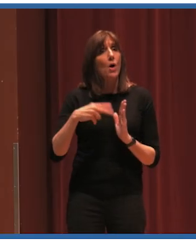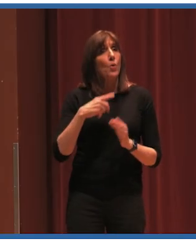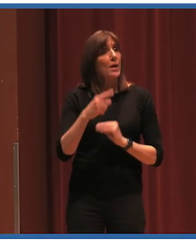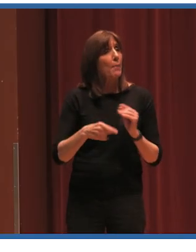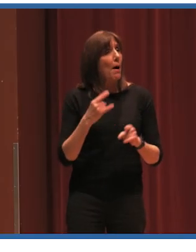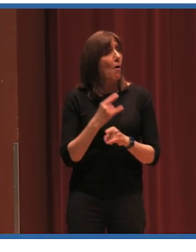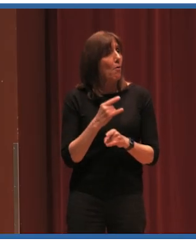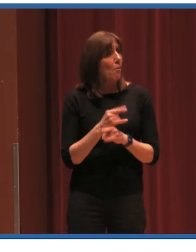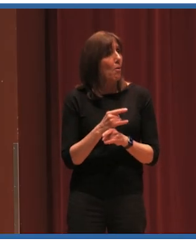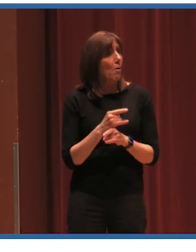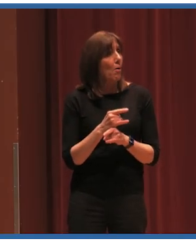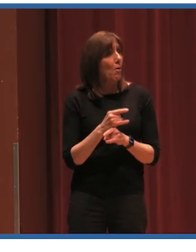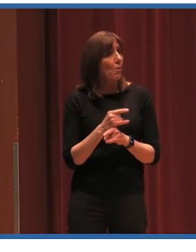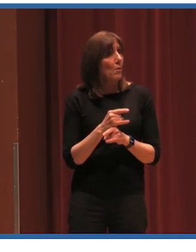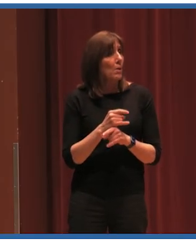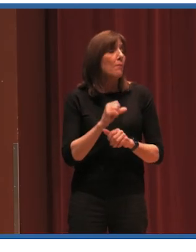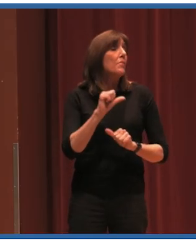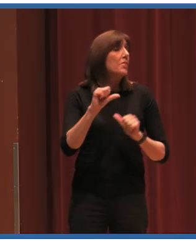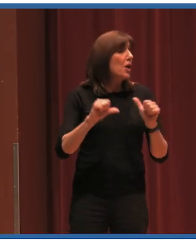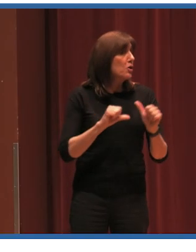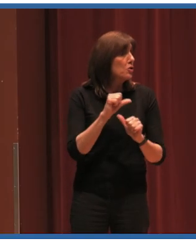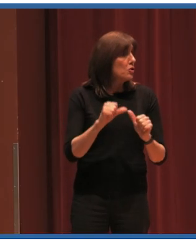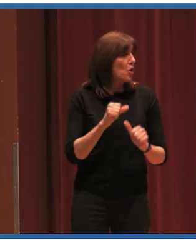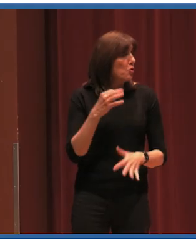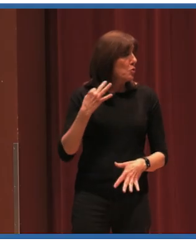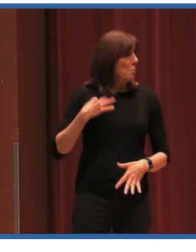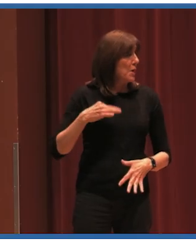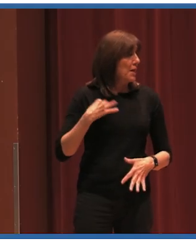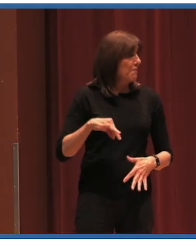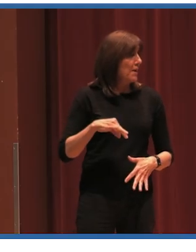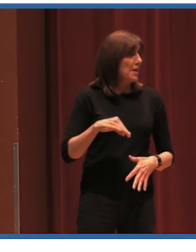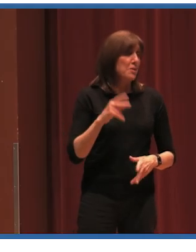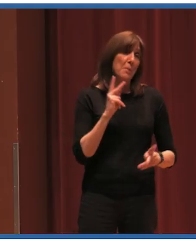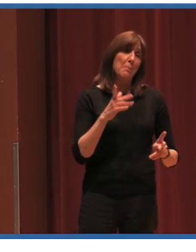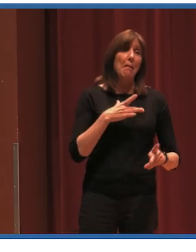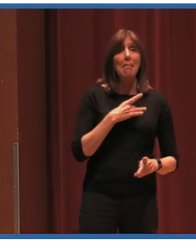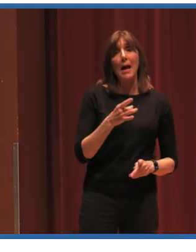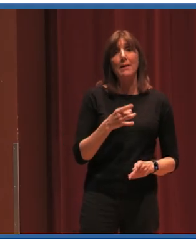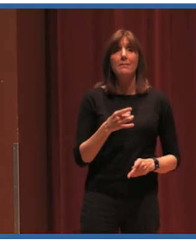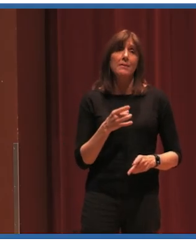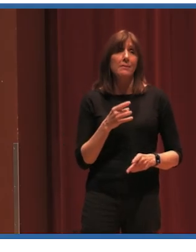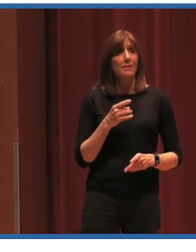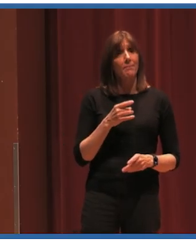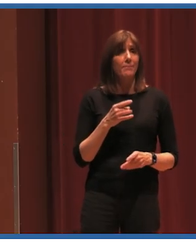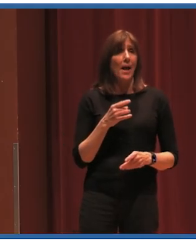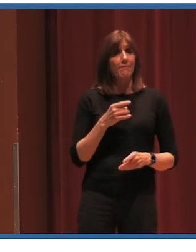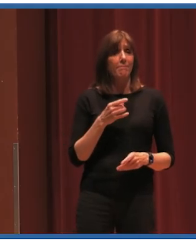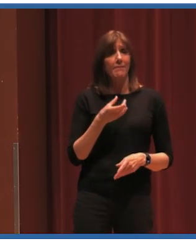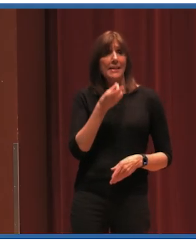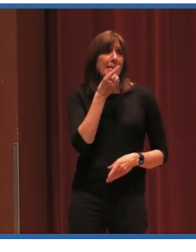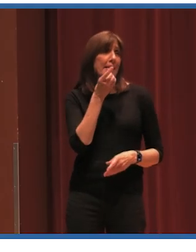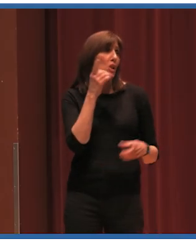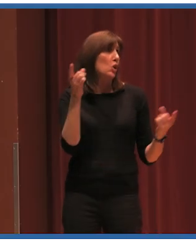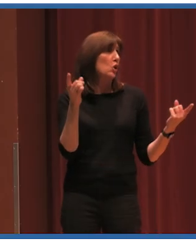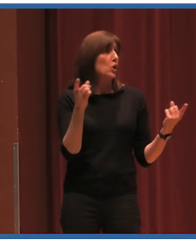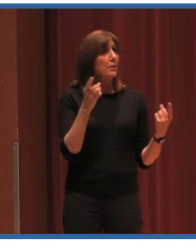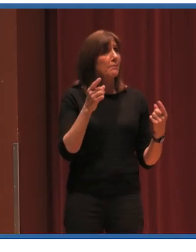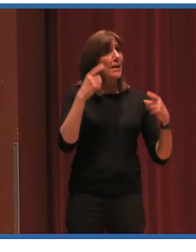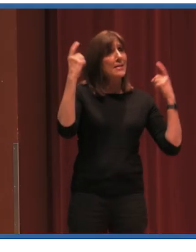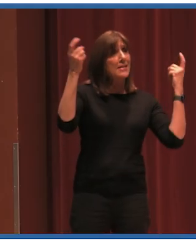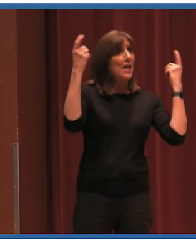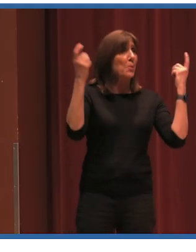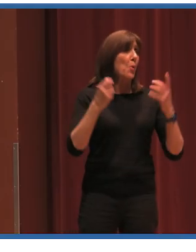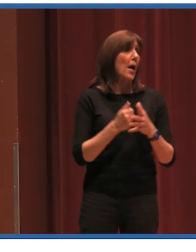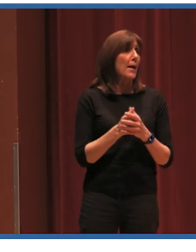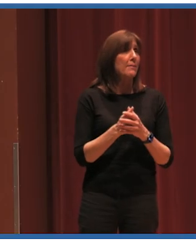that there are social benefits of alcohol. Everybody likes to celebrate or go out and have dinner. There are really benefits. Some of the world's greatest